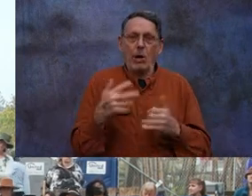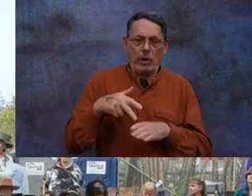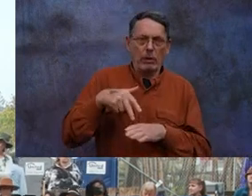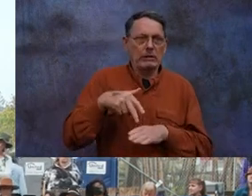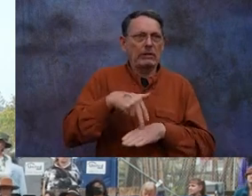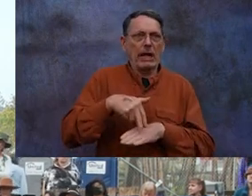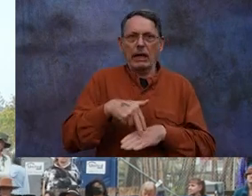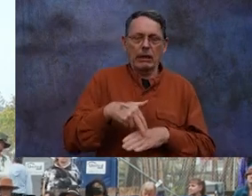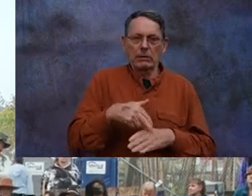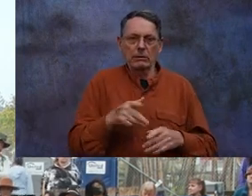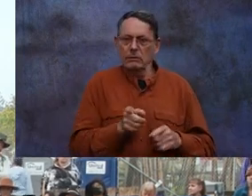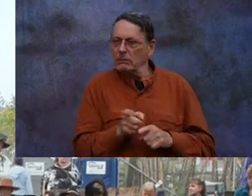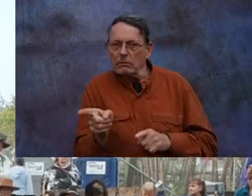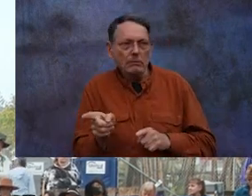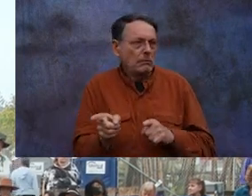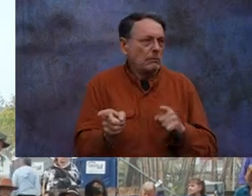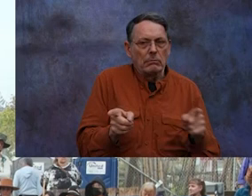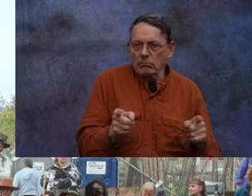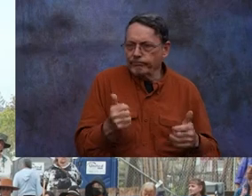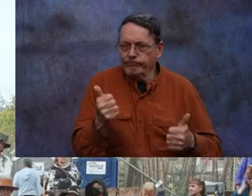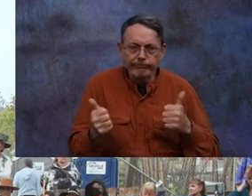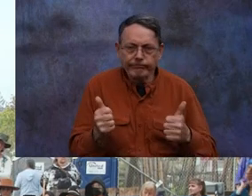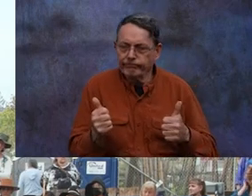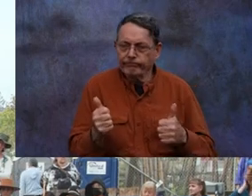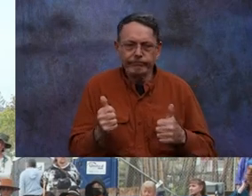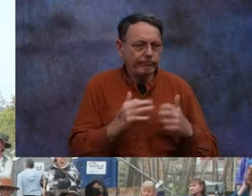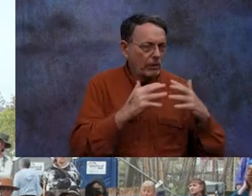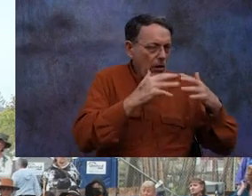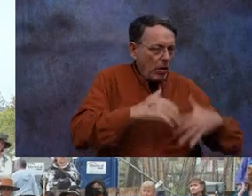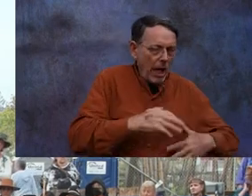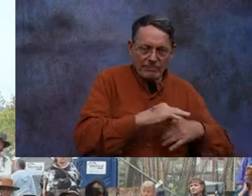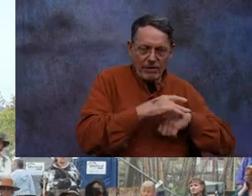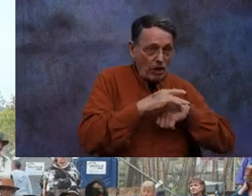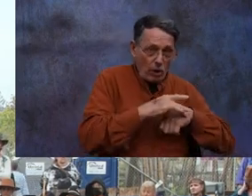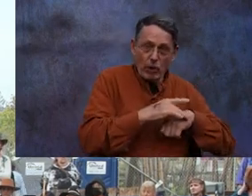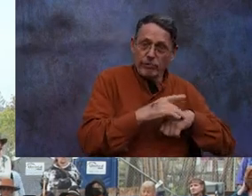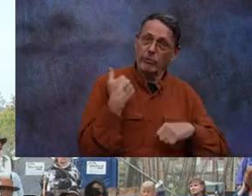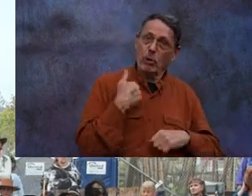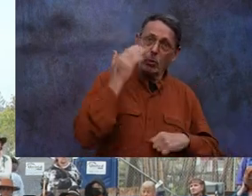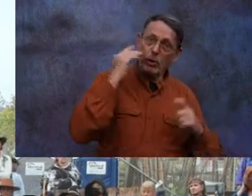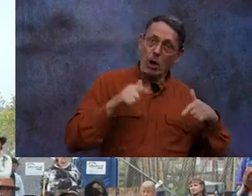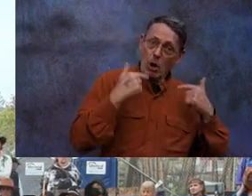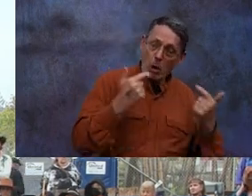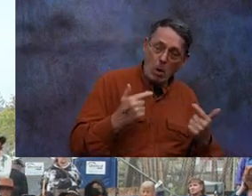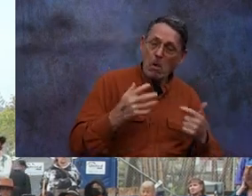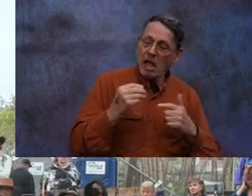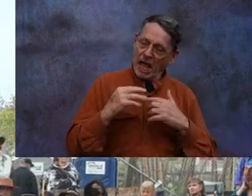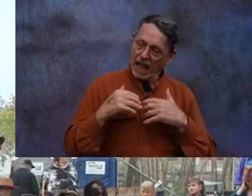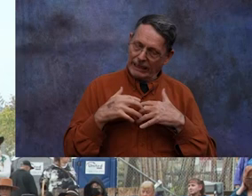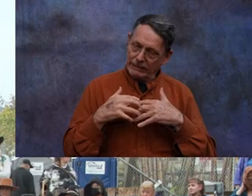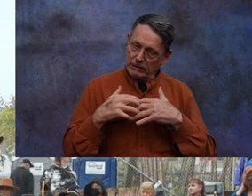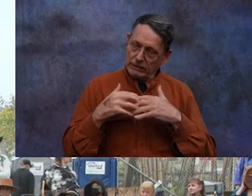times where we are at the crossroads between the collapse of the earth we